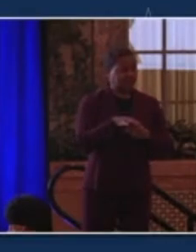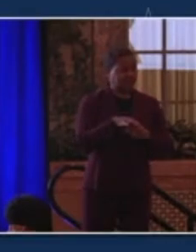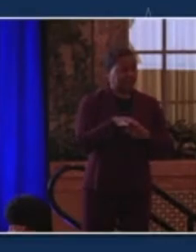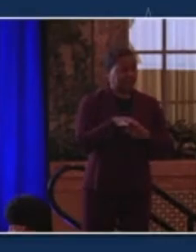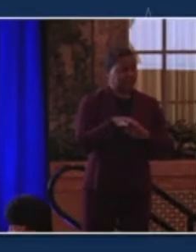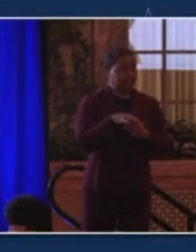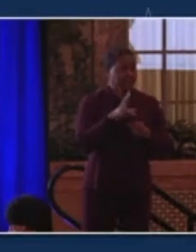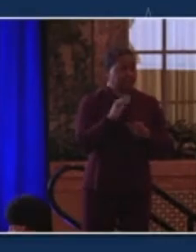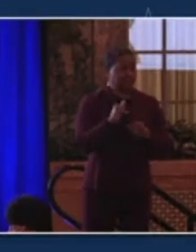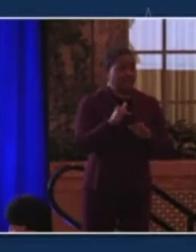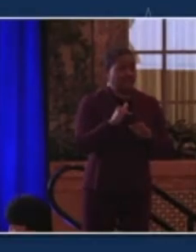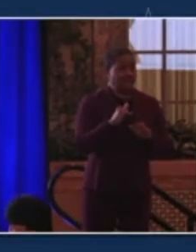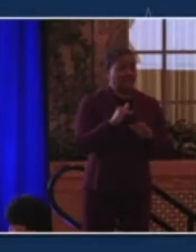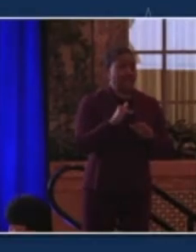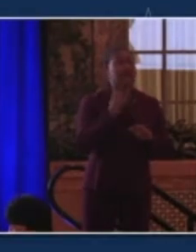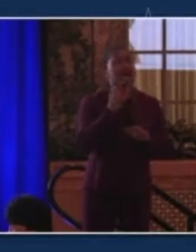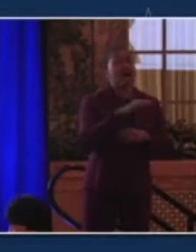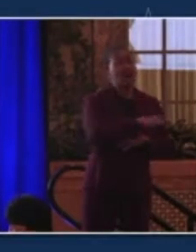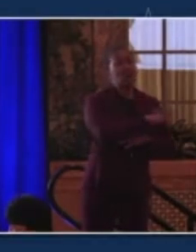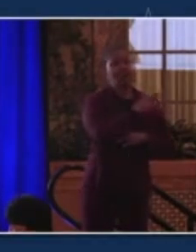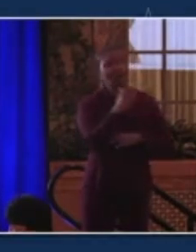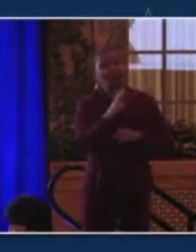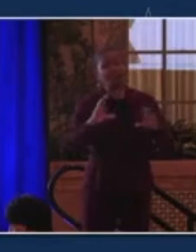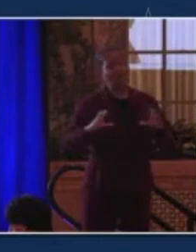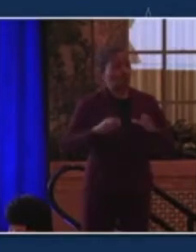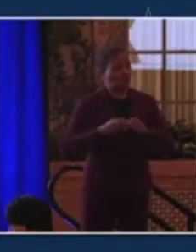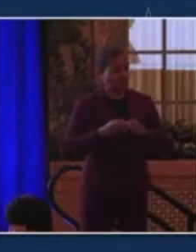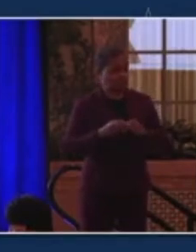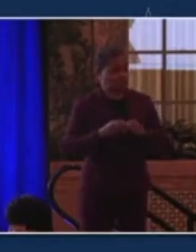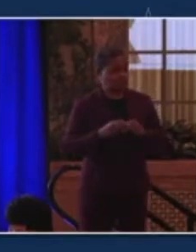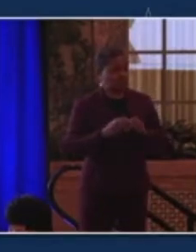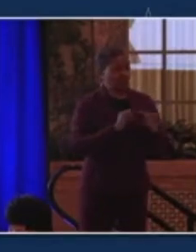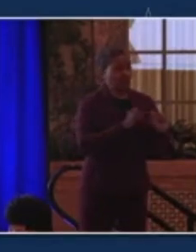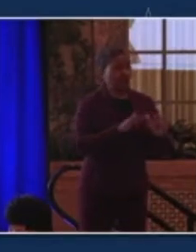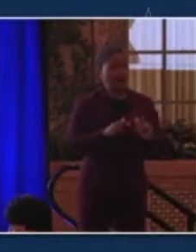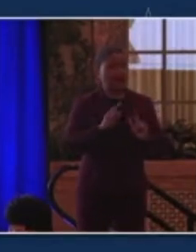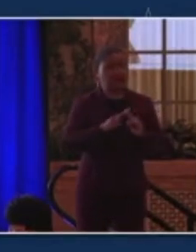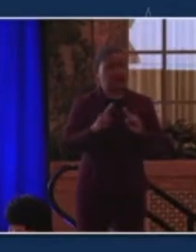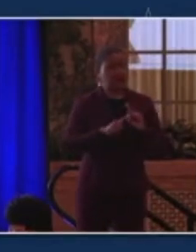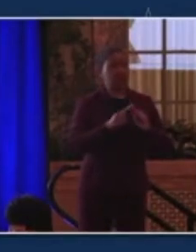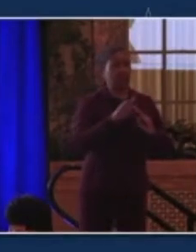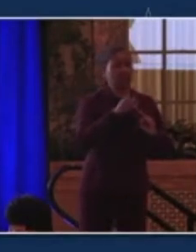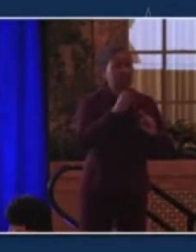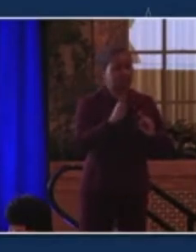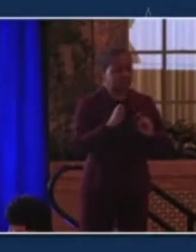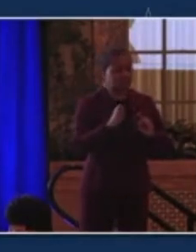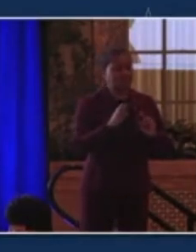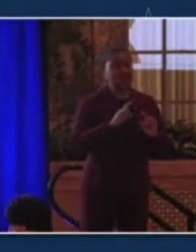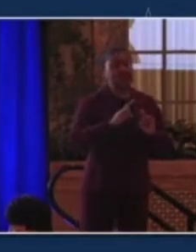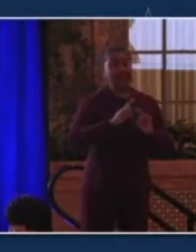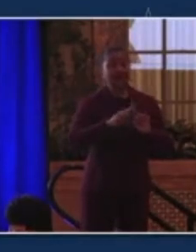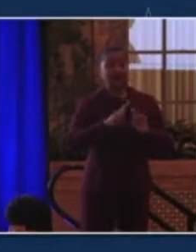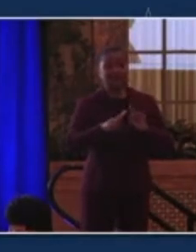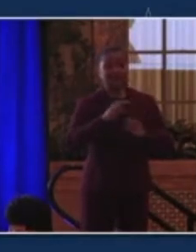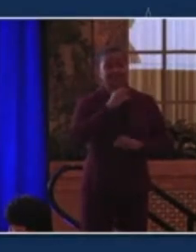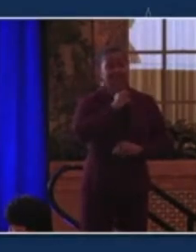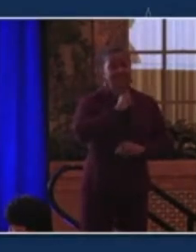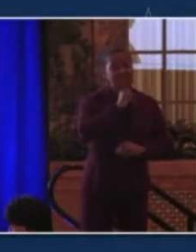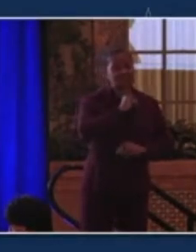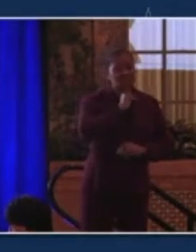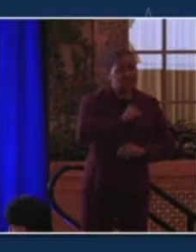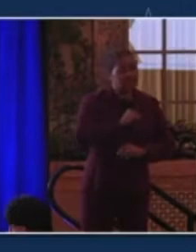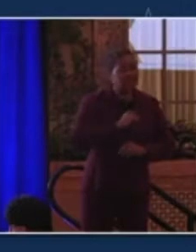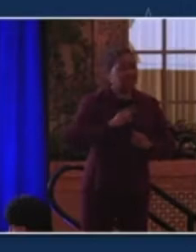he was elected by a rainbow coalition, a coalition of all races, a coalition of all ages,